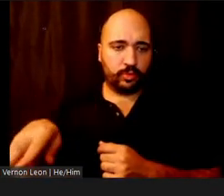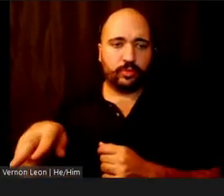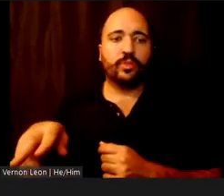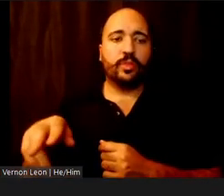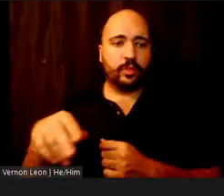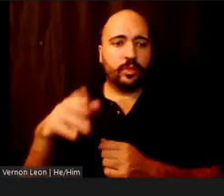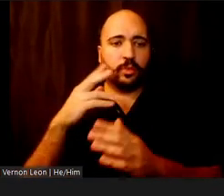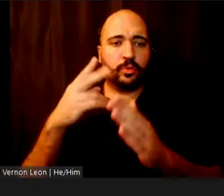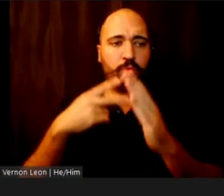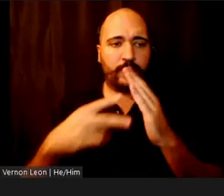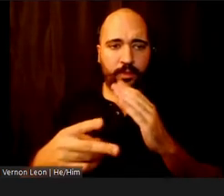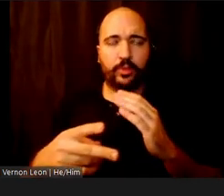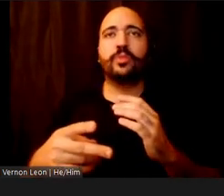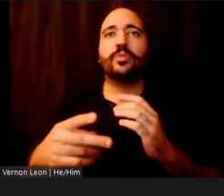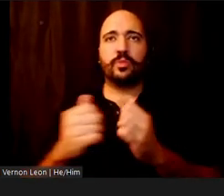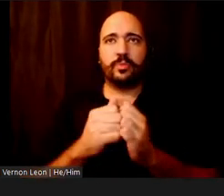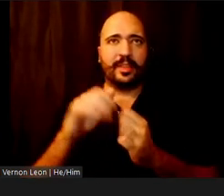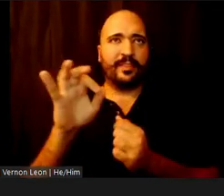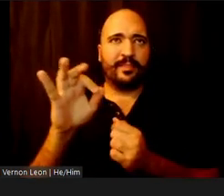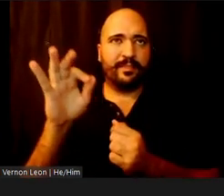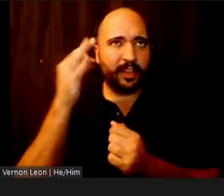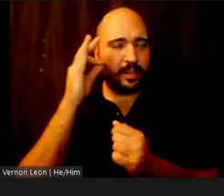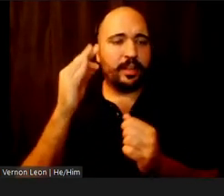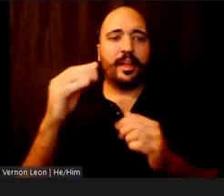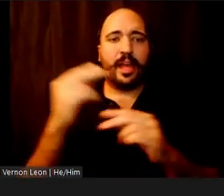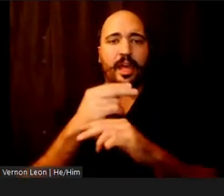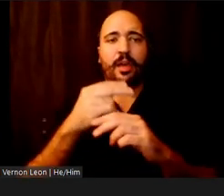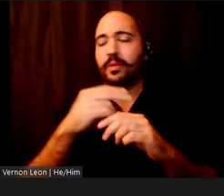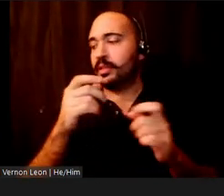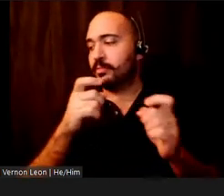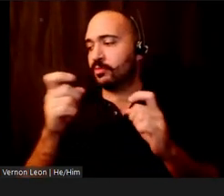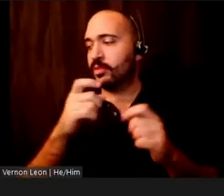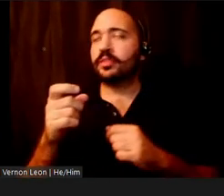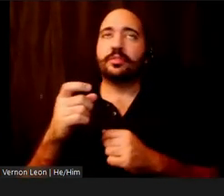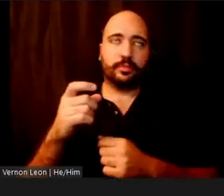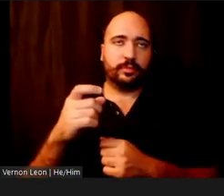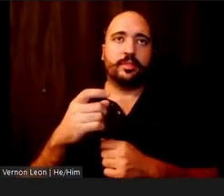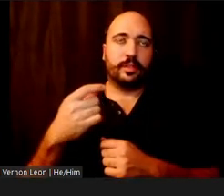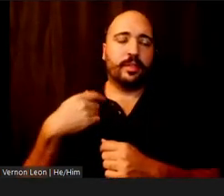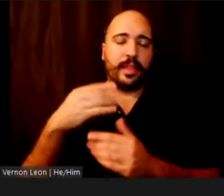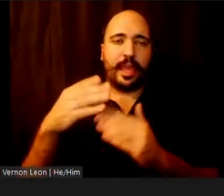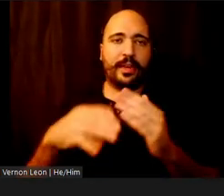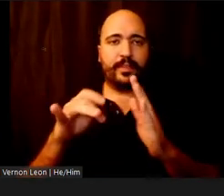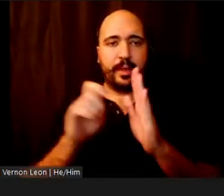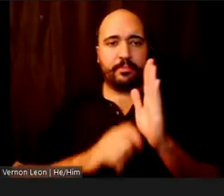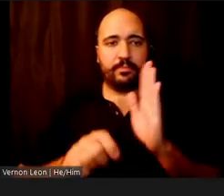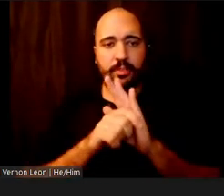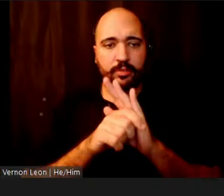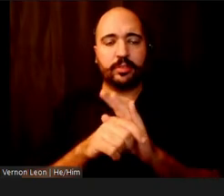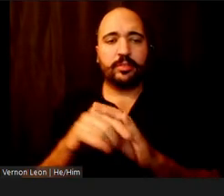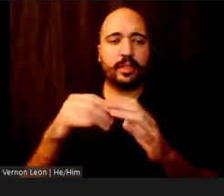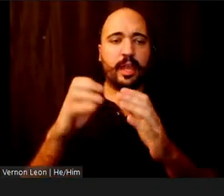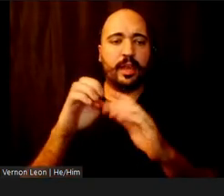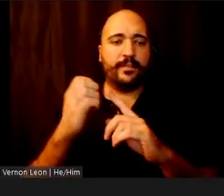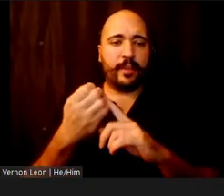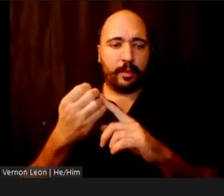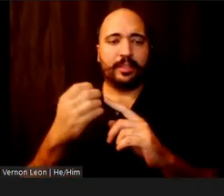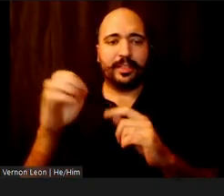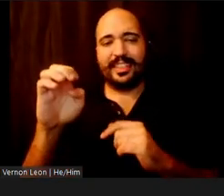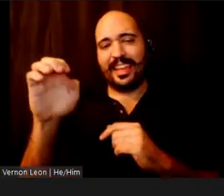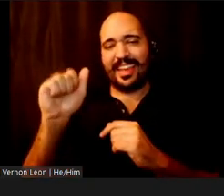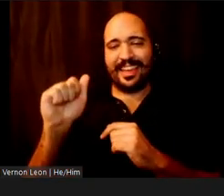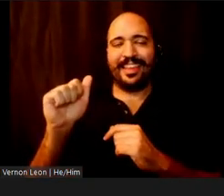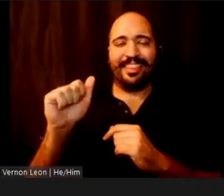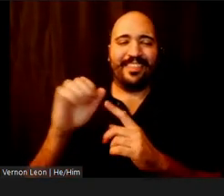review with Federal Highway Administration of the document itself. And at the end of that period, the environmental assessment will be made available for public comment.